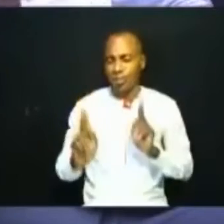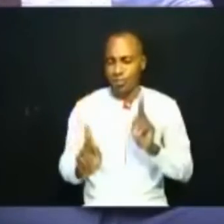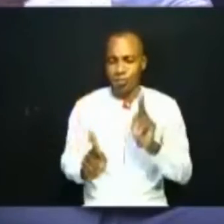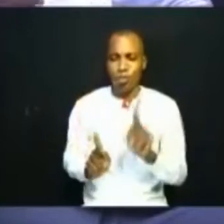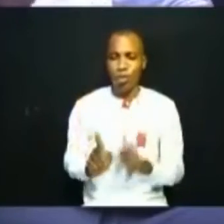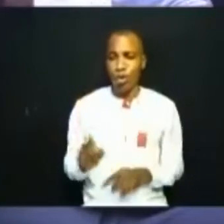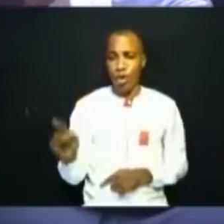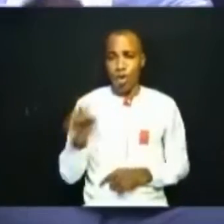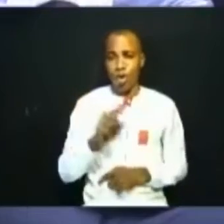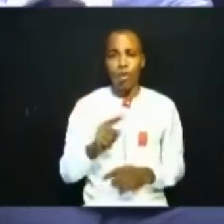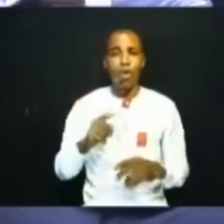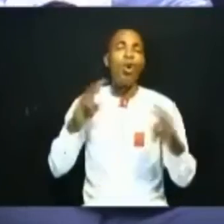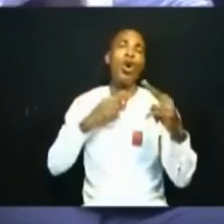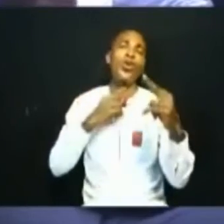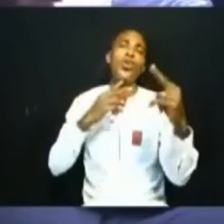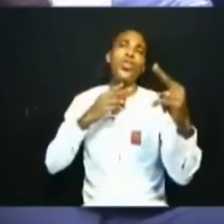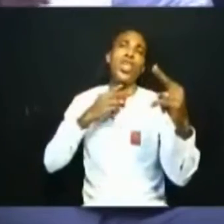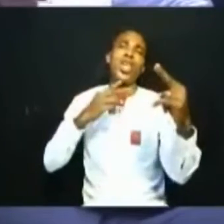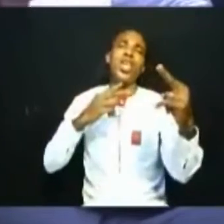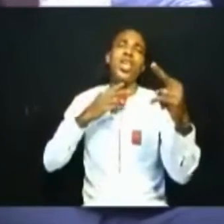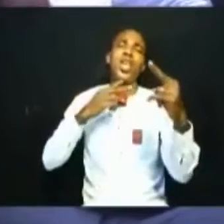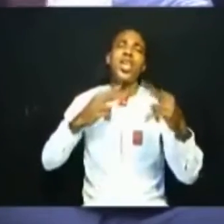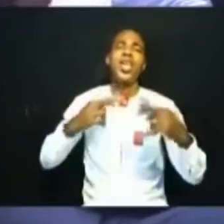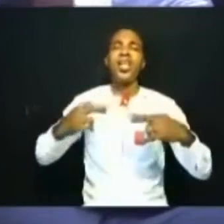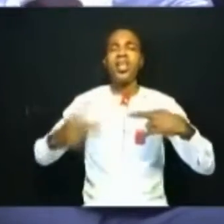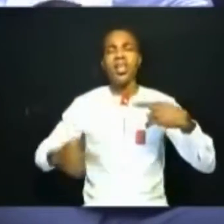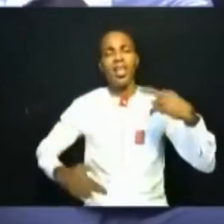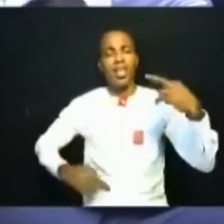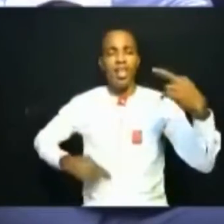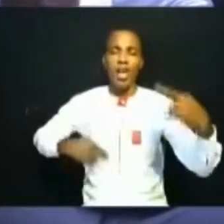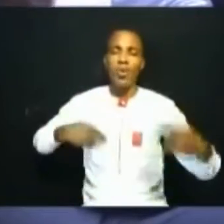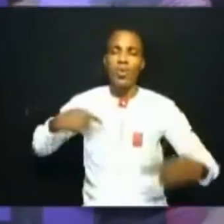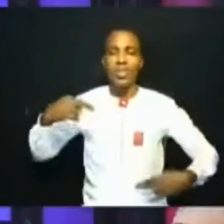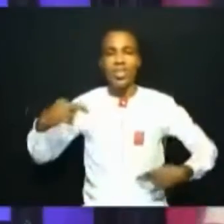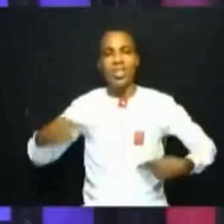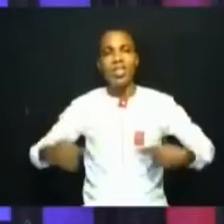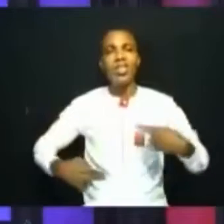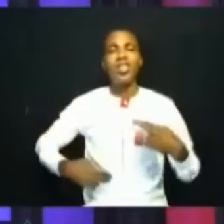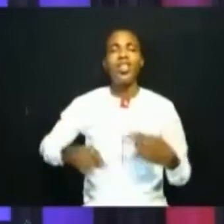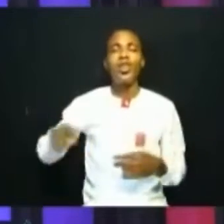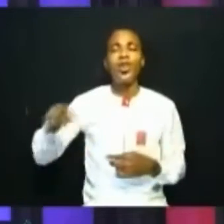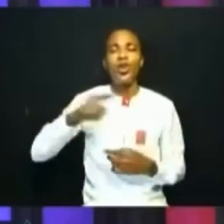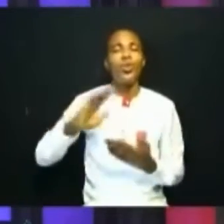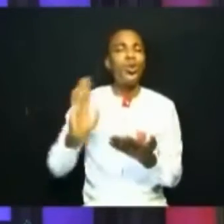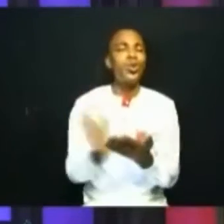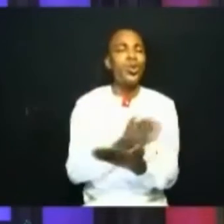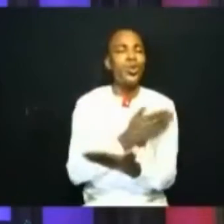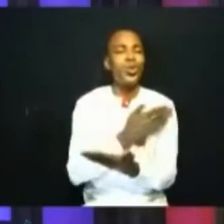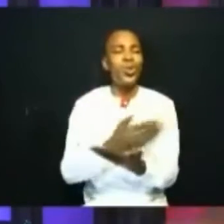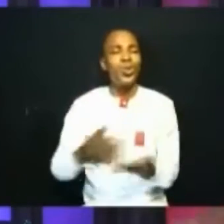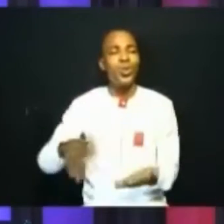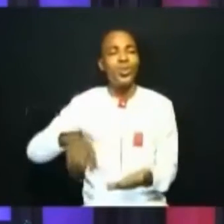for the last time, Momo no se in Yerusi, Monto jom de de,